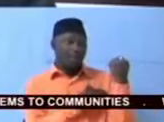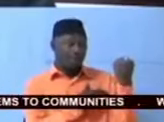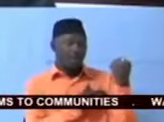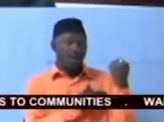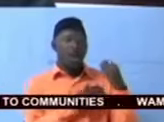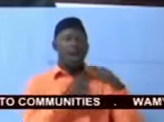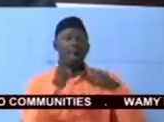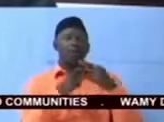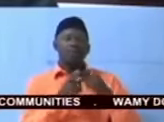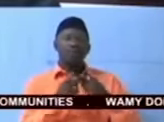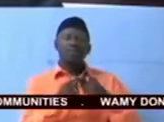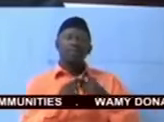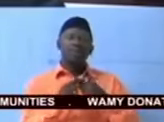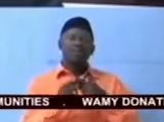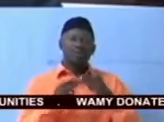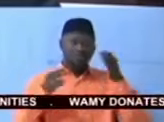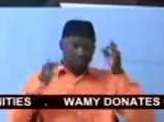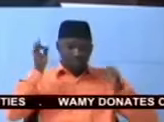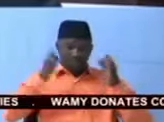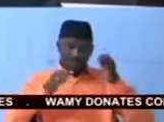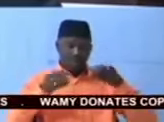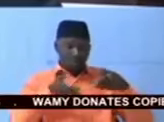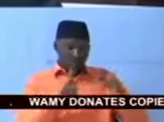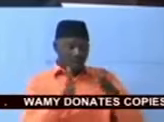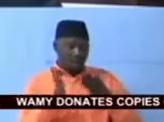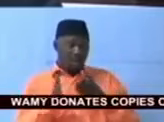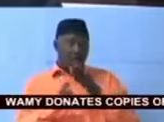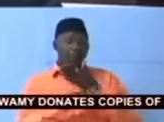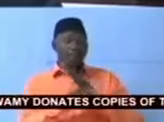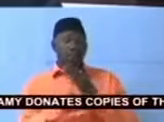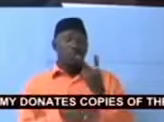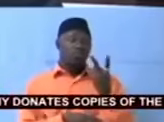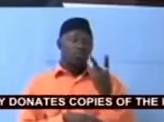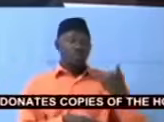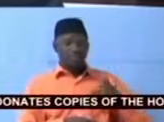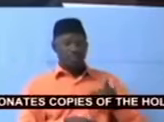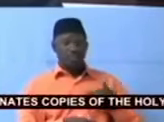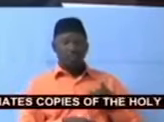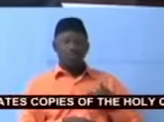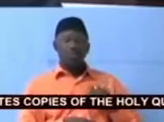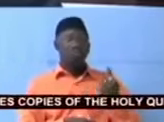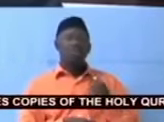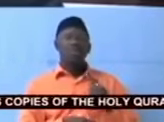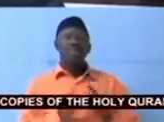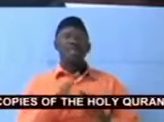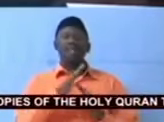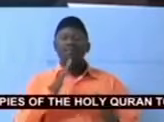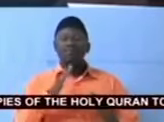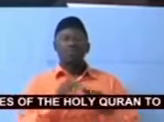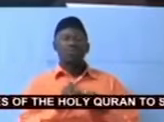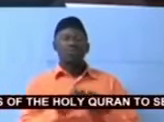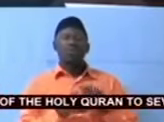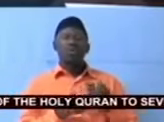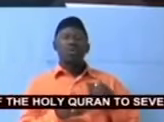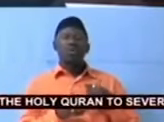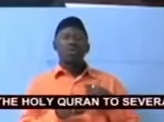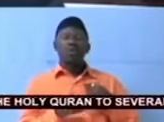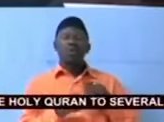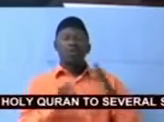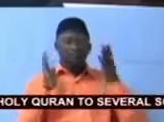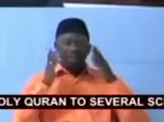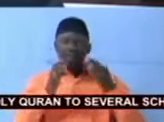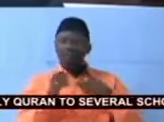suma dole na fim em nak ci wali até bo xamné diganté nit ak nit la, would be limited to cases that are not above $1 million. Moy